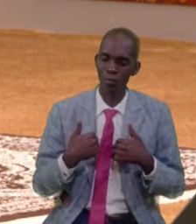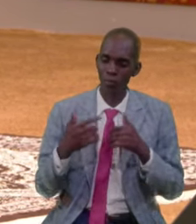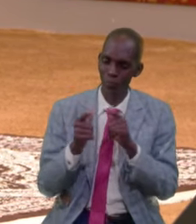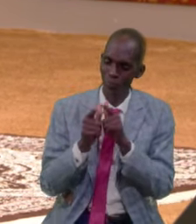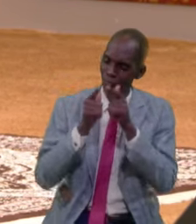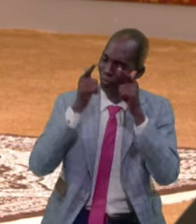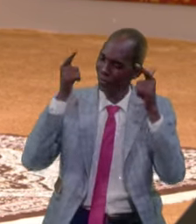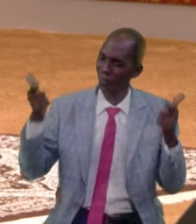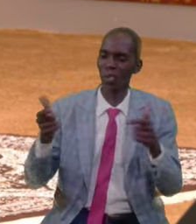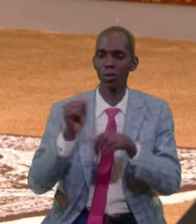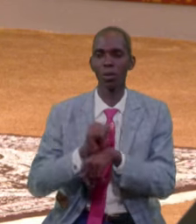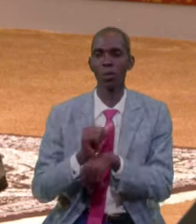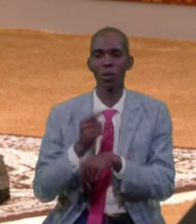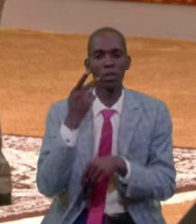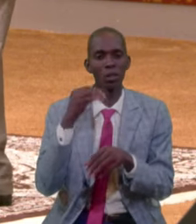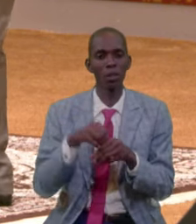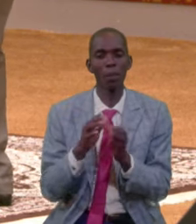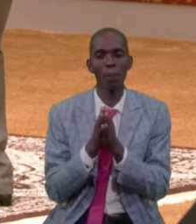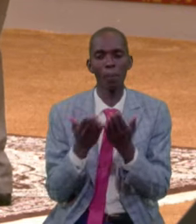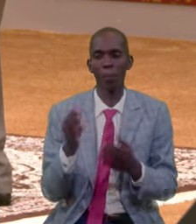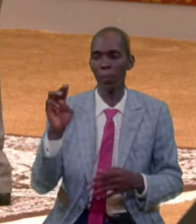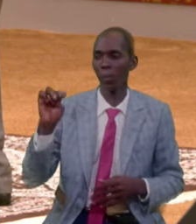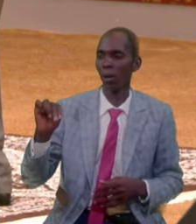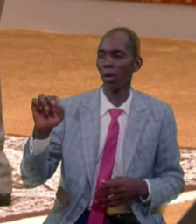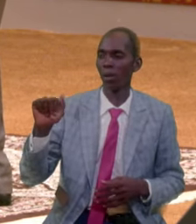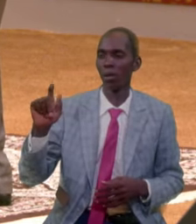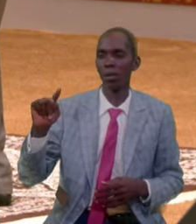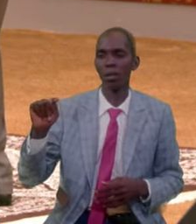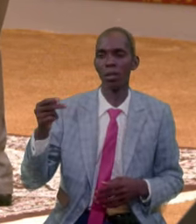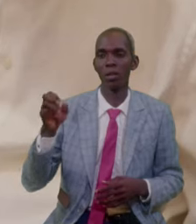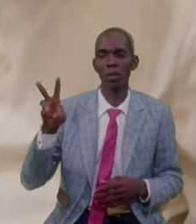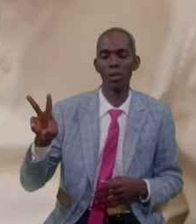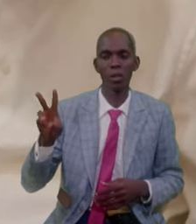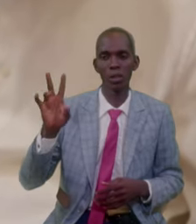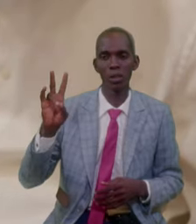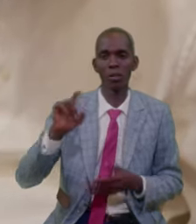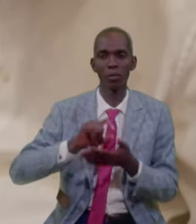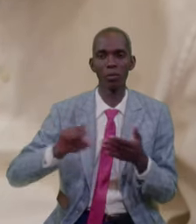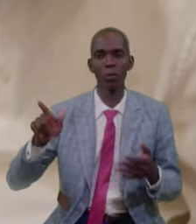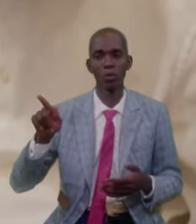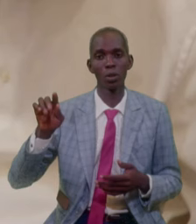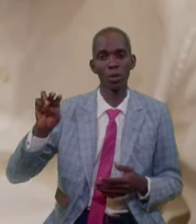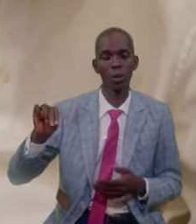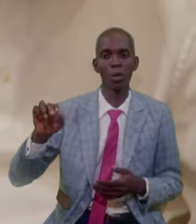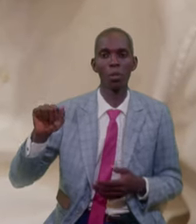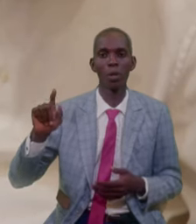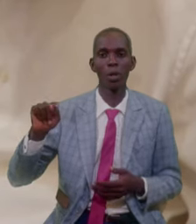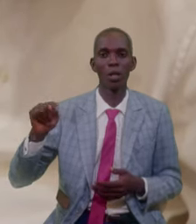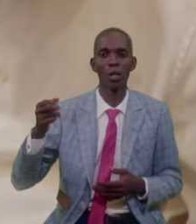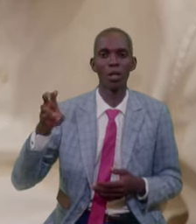spectacular fruit. Look at Matthew chapter 7. Reading from verse 21. Matthew 7,